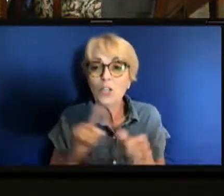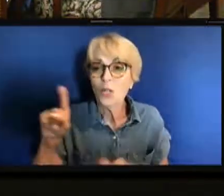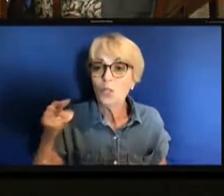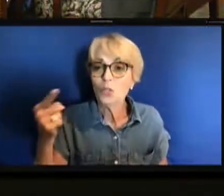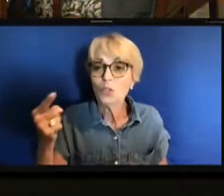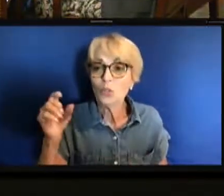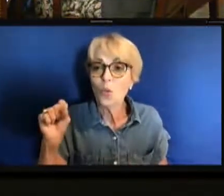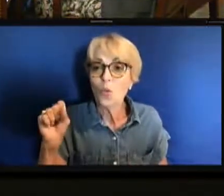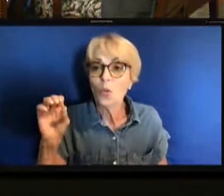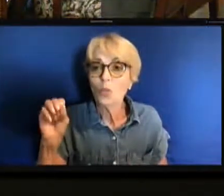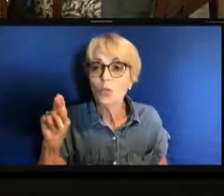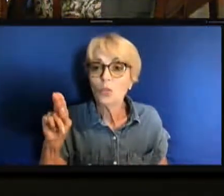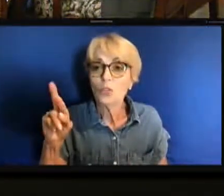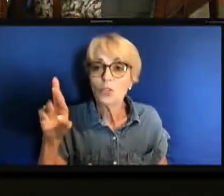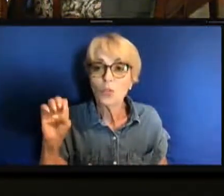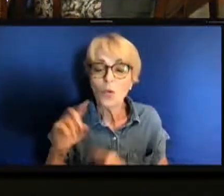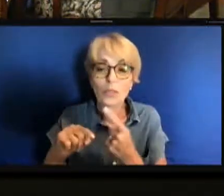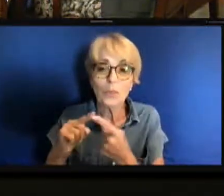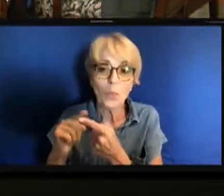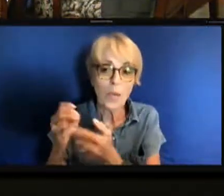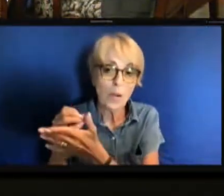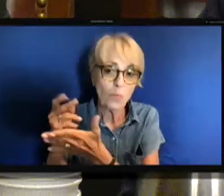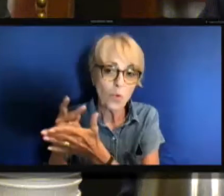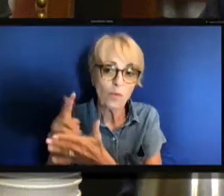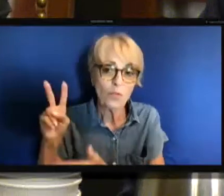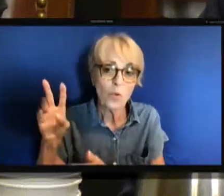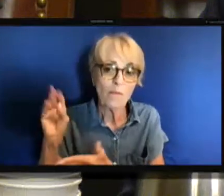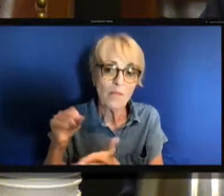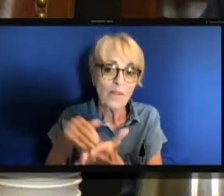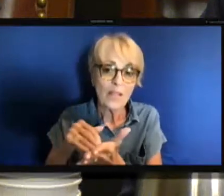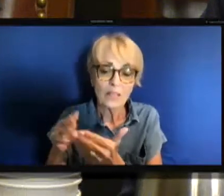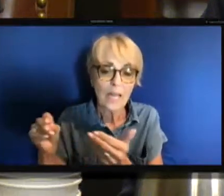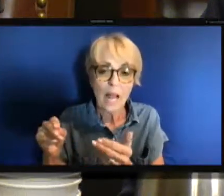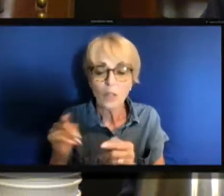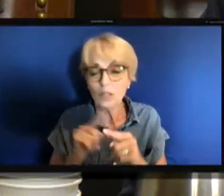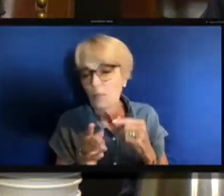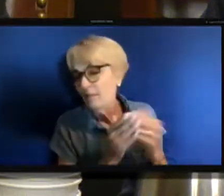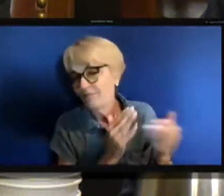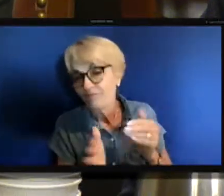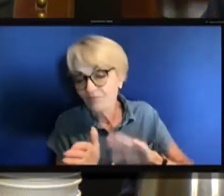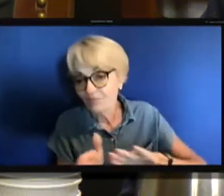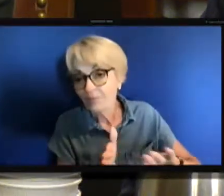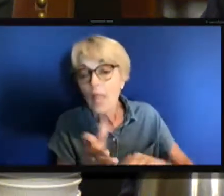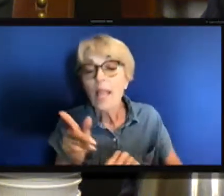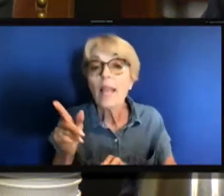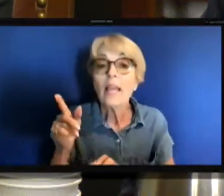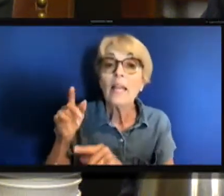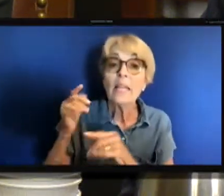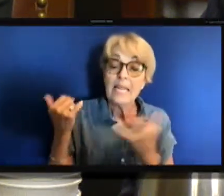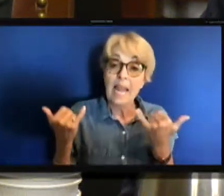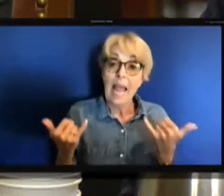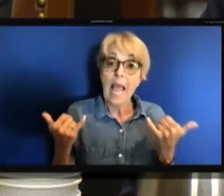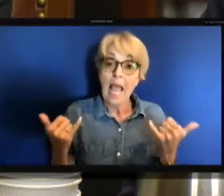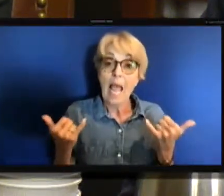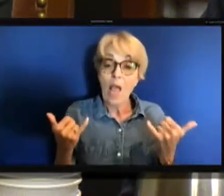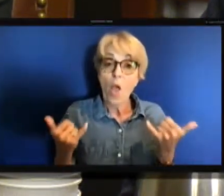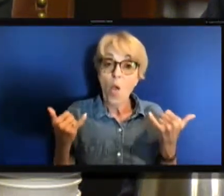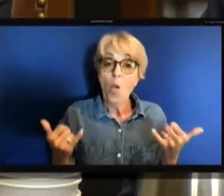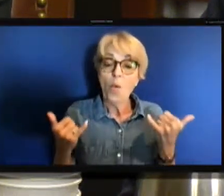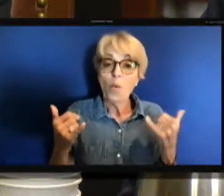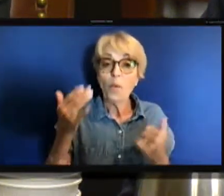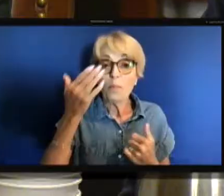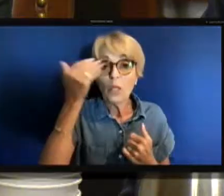approved the $250,000. But that's neither here nor there. But now, because